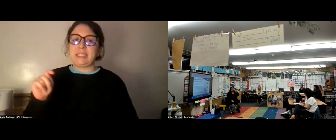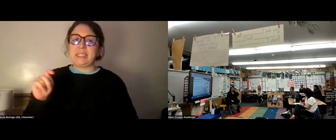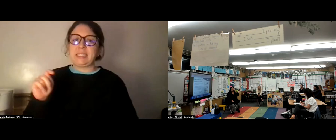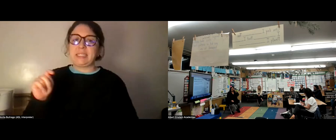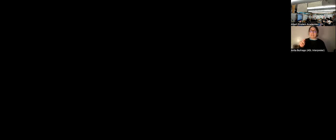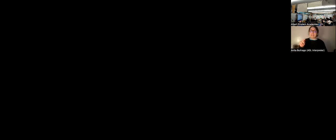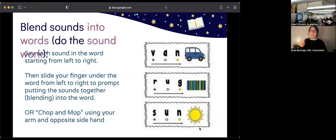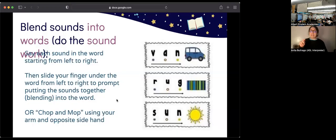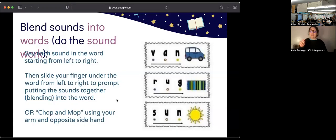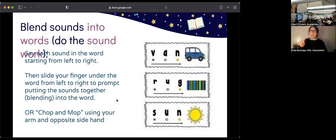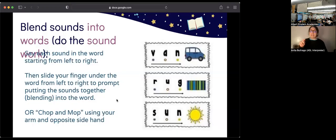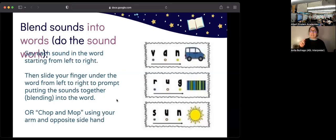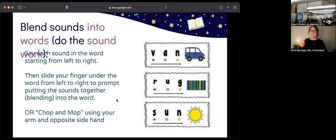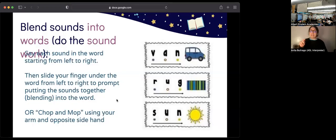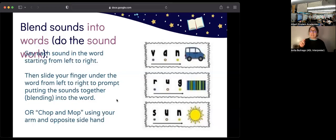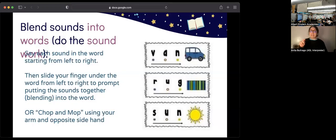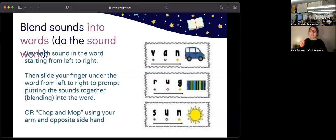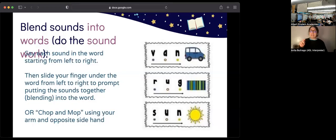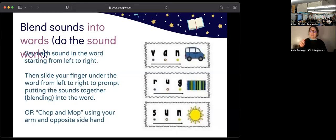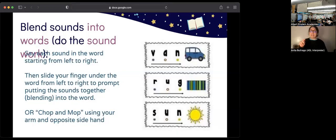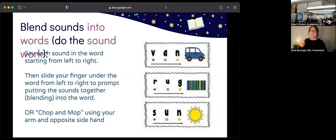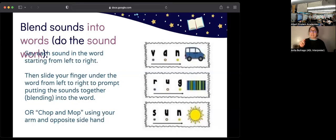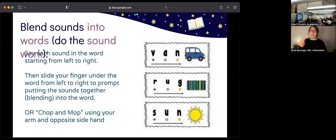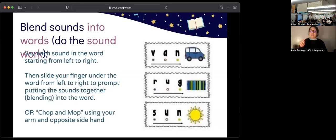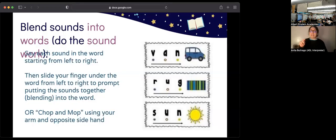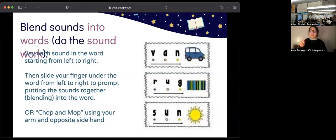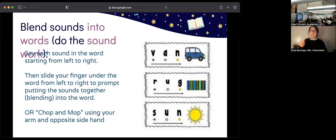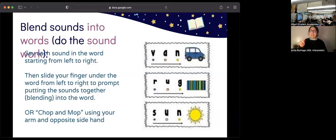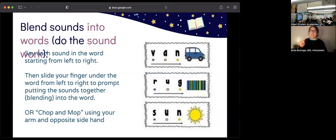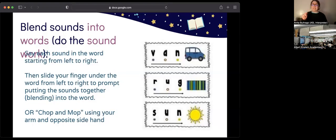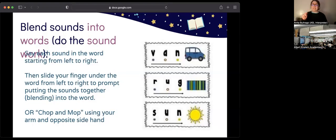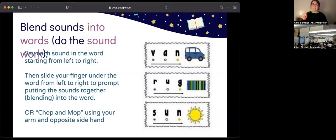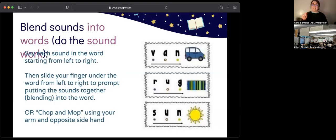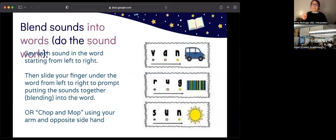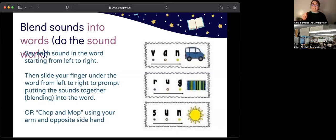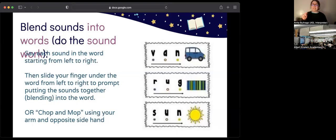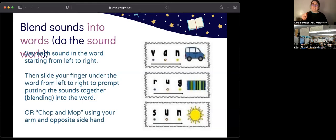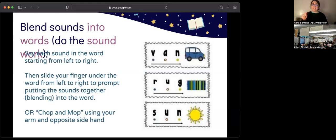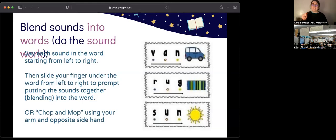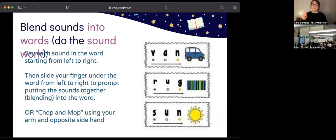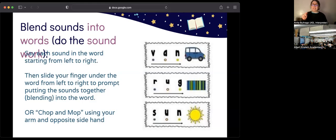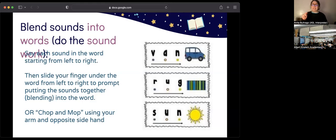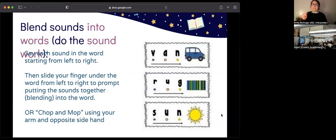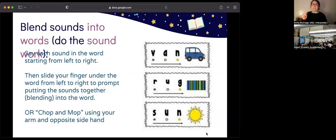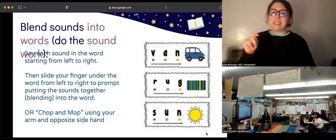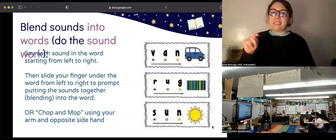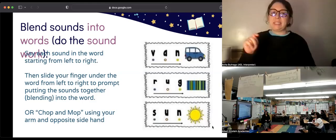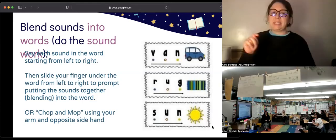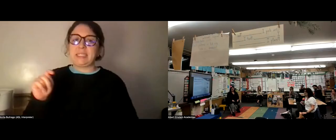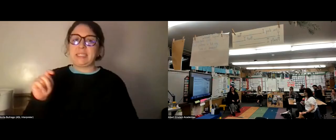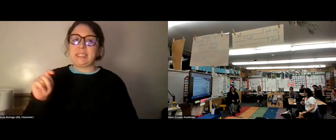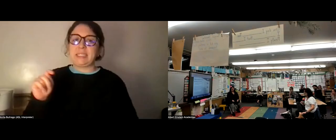shortcuts. There was just not too long ago, it was really encouraged to use the picture to help you